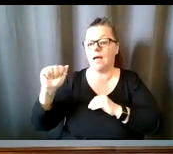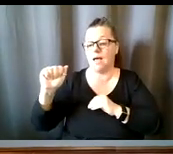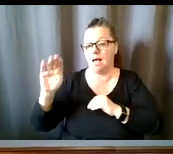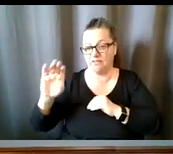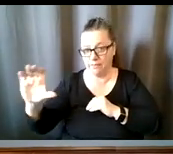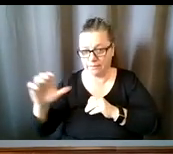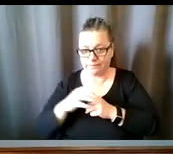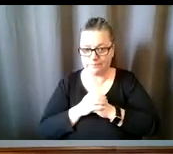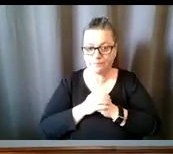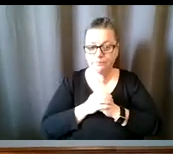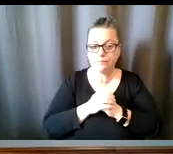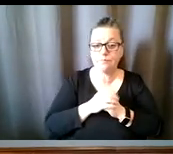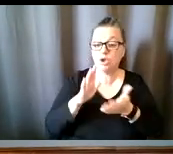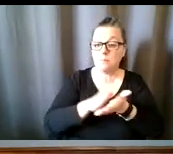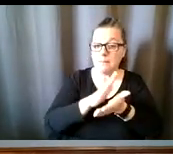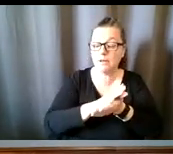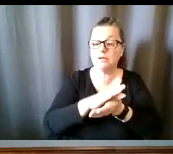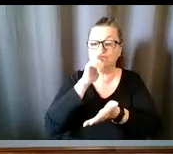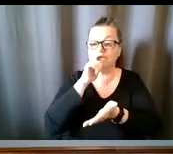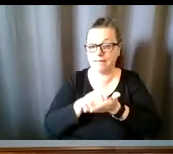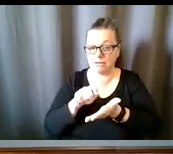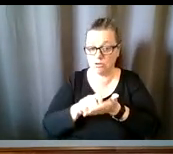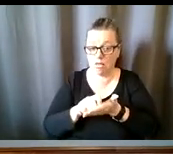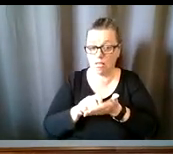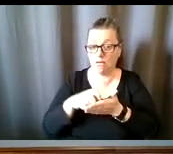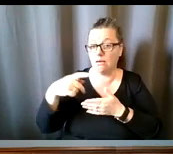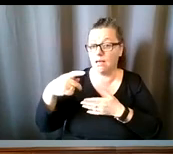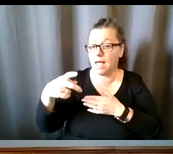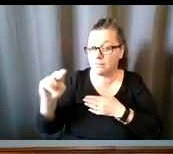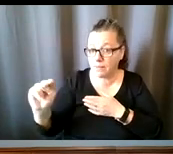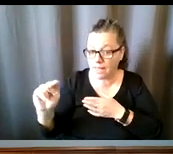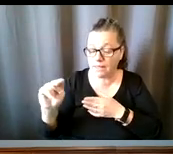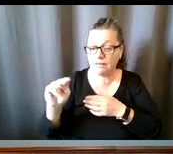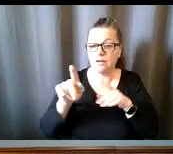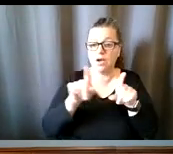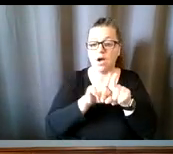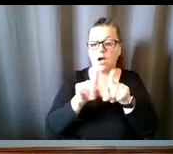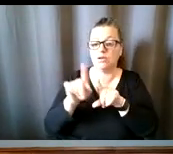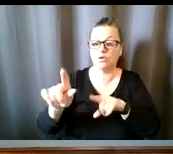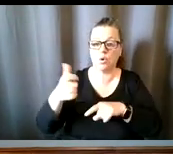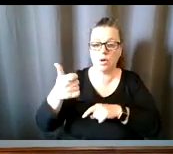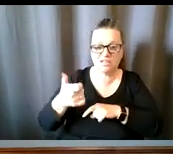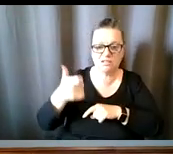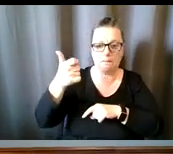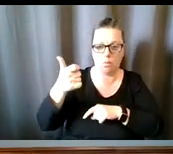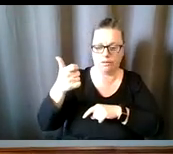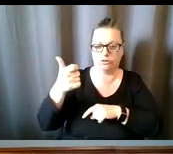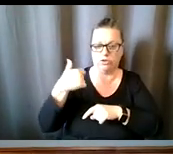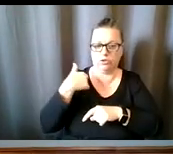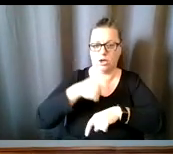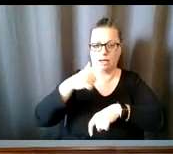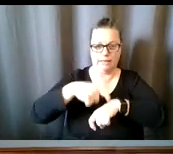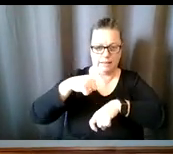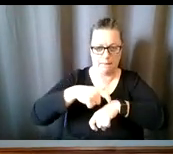So if you can get out a piece of paper, a pencil, and or pen, and also your stopwatch, because we're going to time this little activity